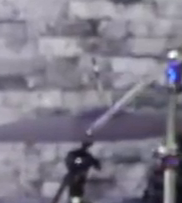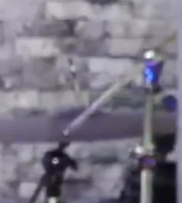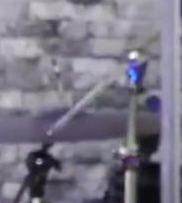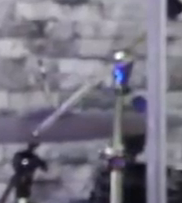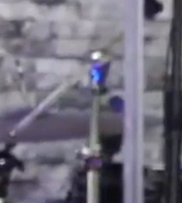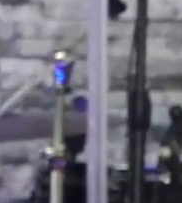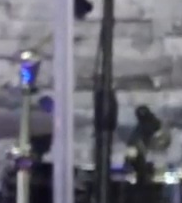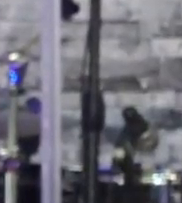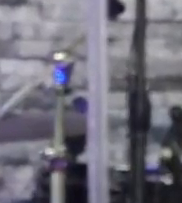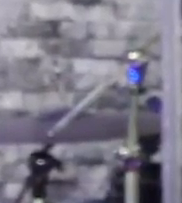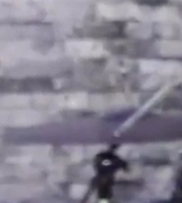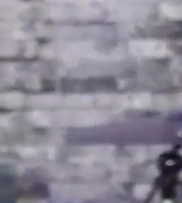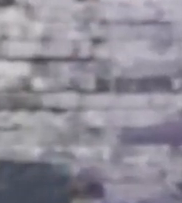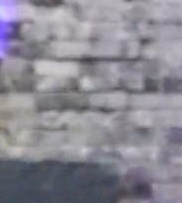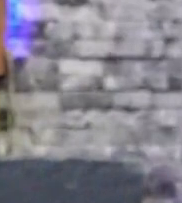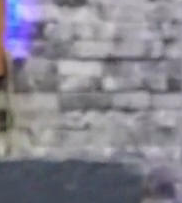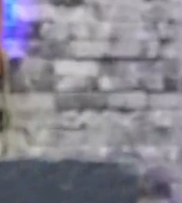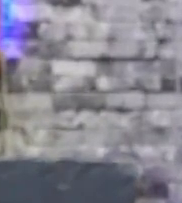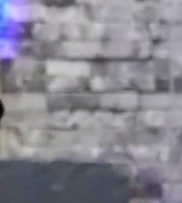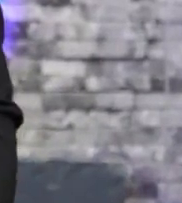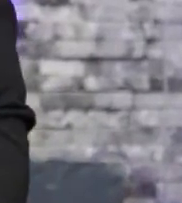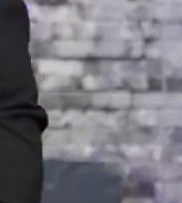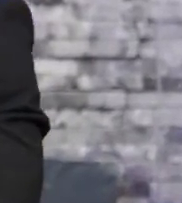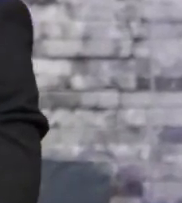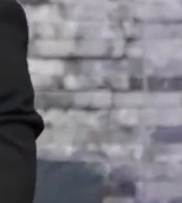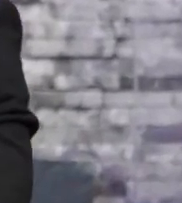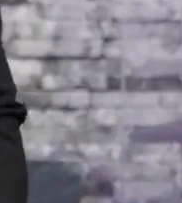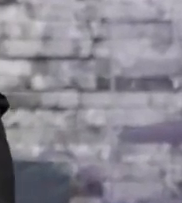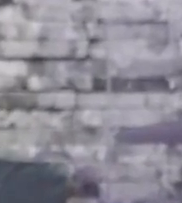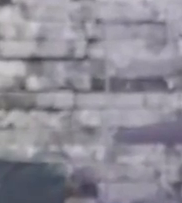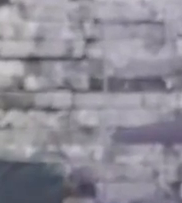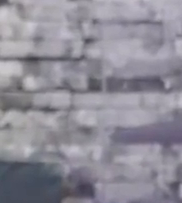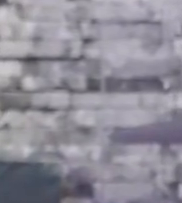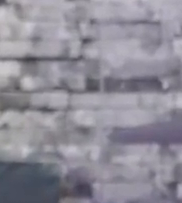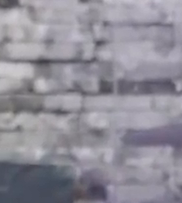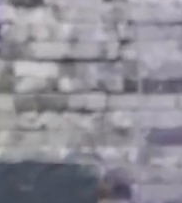If God is here, then nothing is impossible.